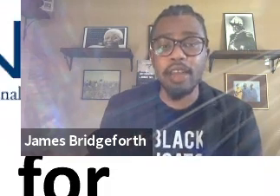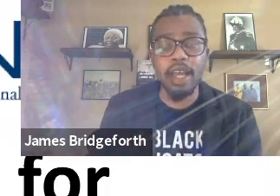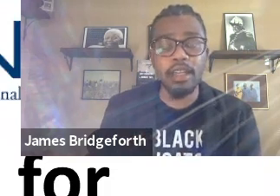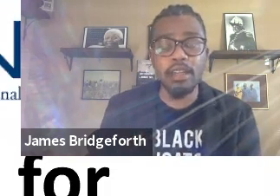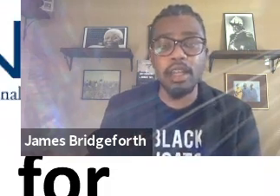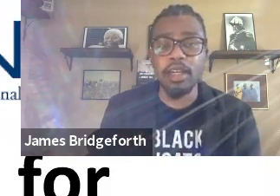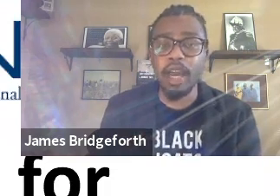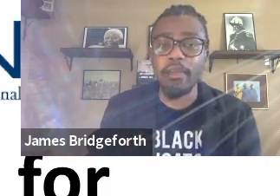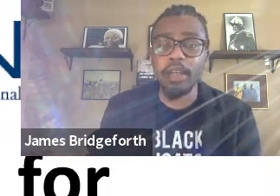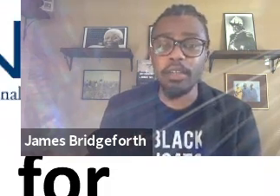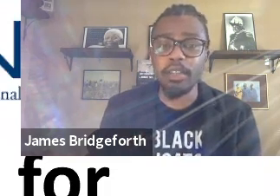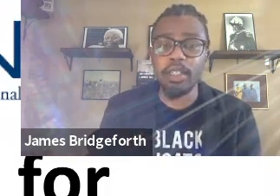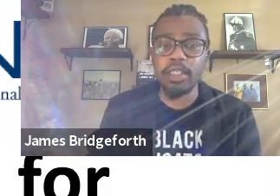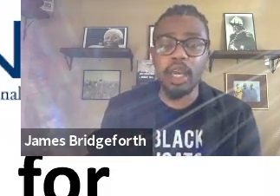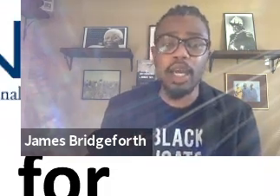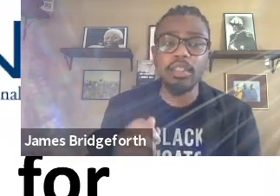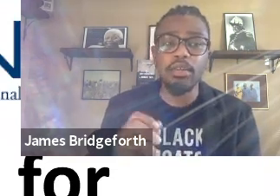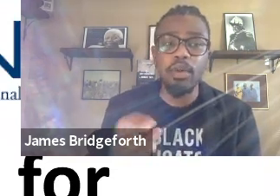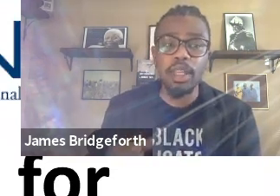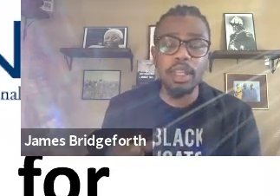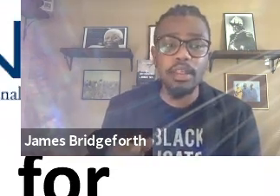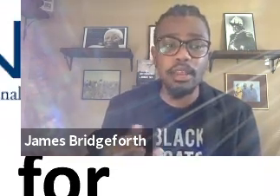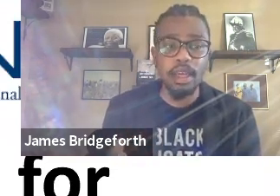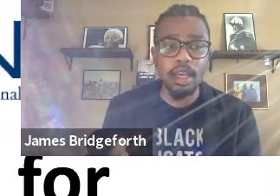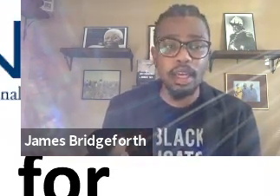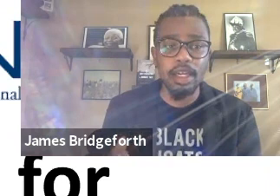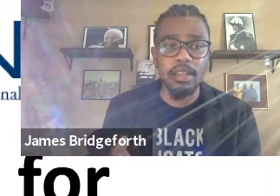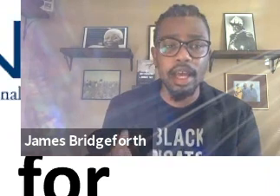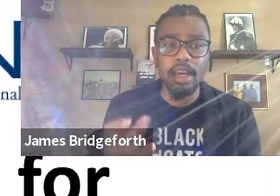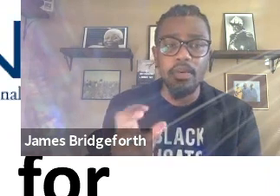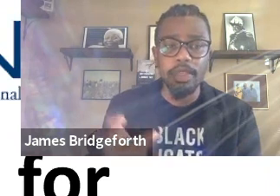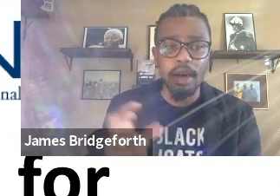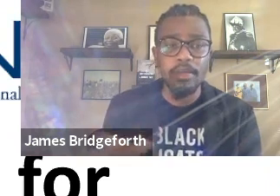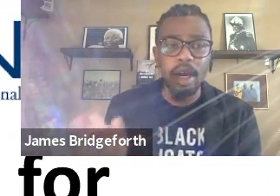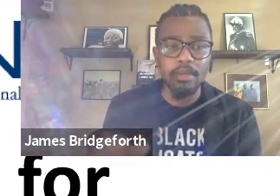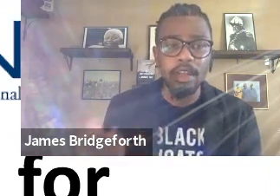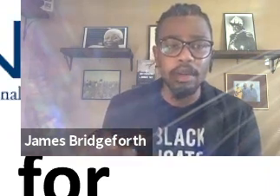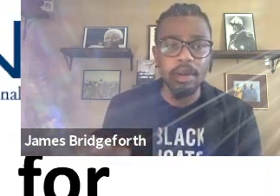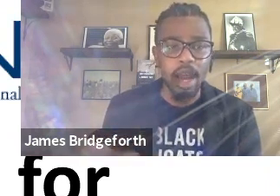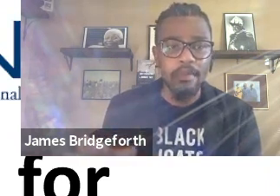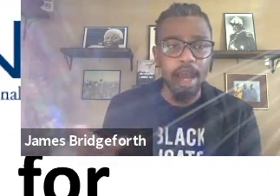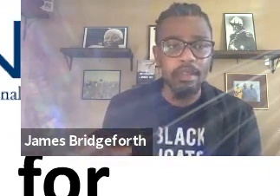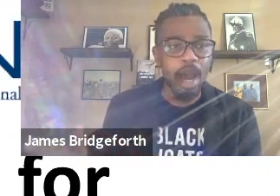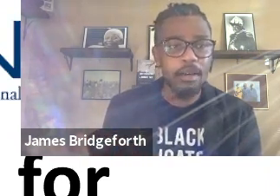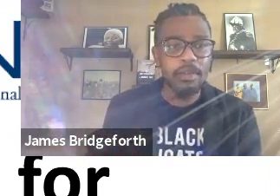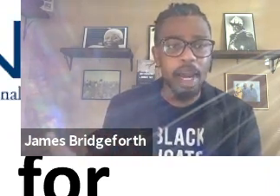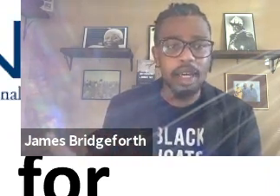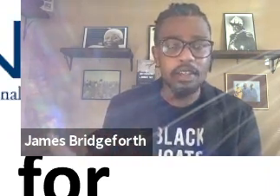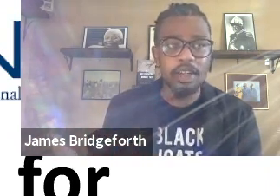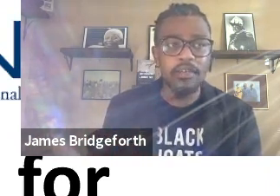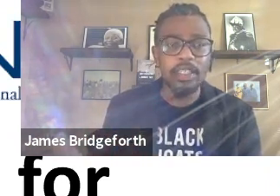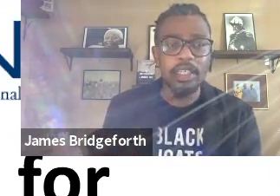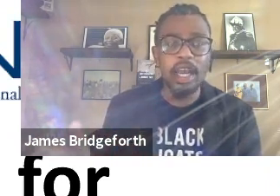and their doctoral students. And so one of the things that's key here is that when we're talking about other mothering as a model for